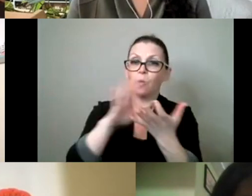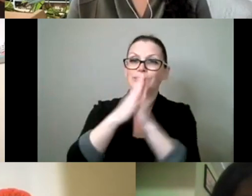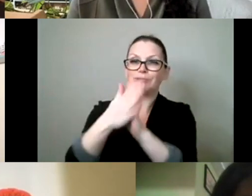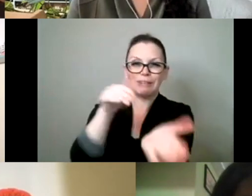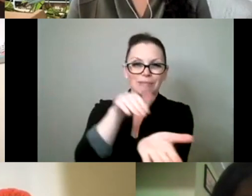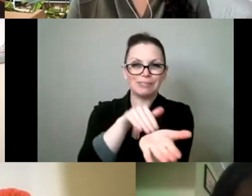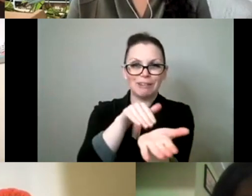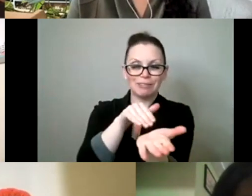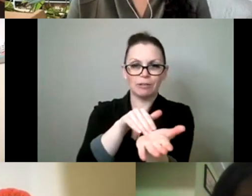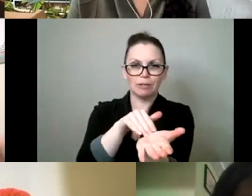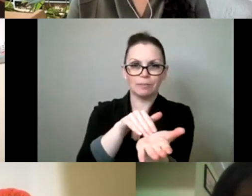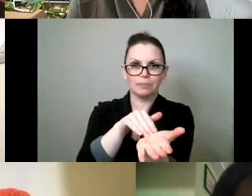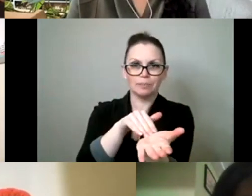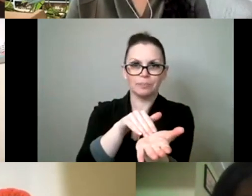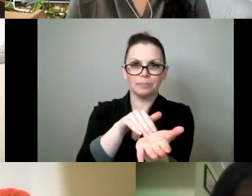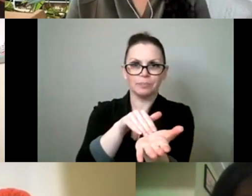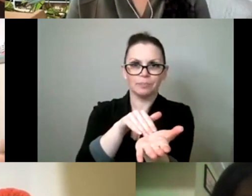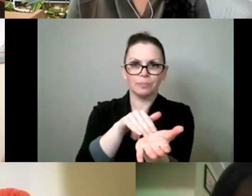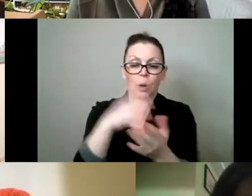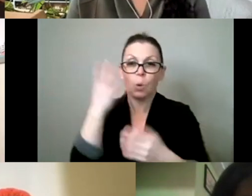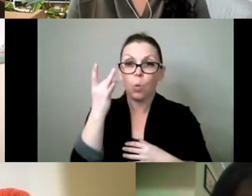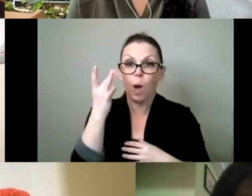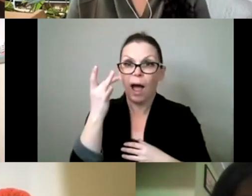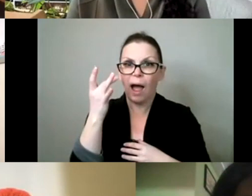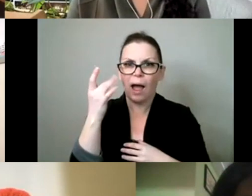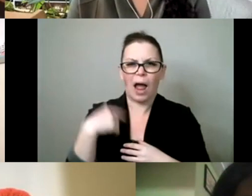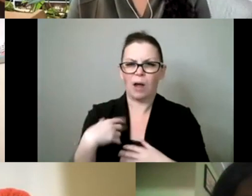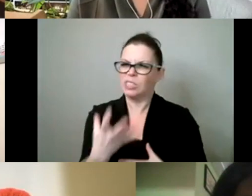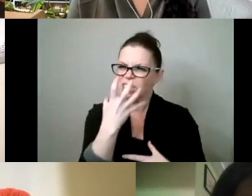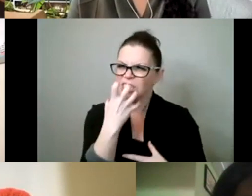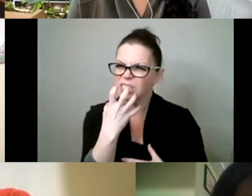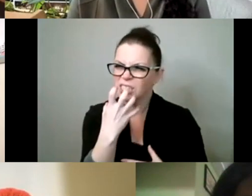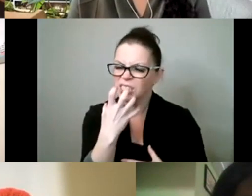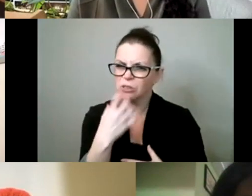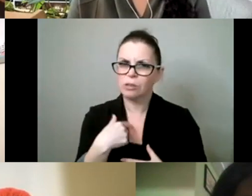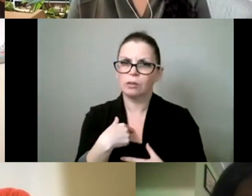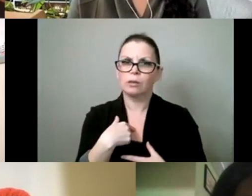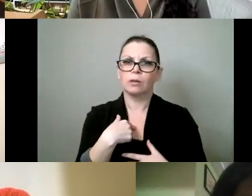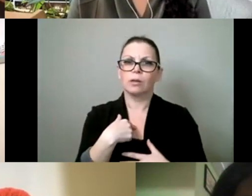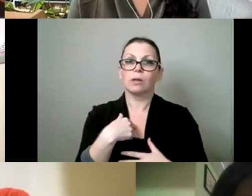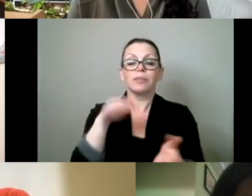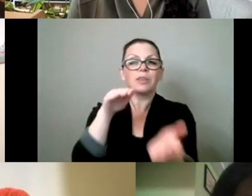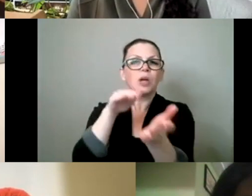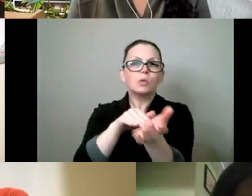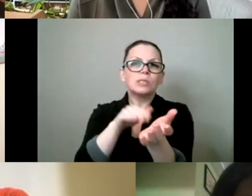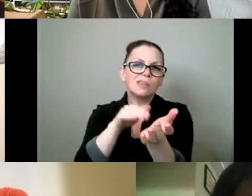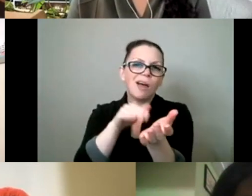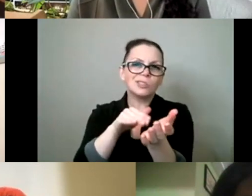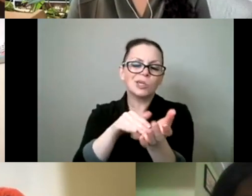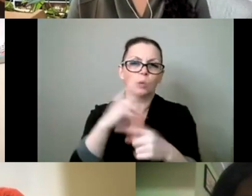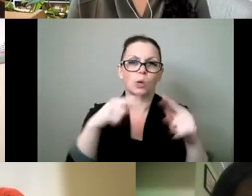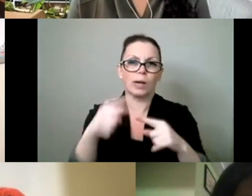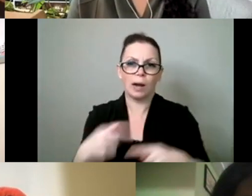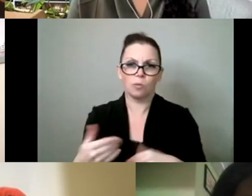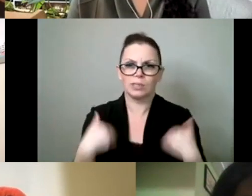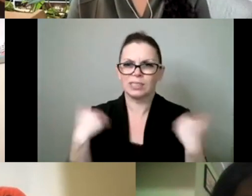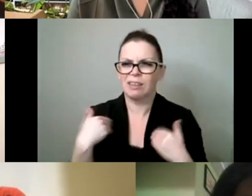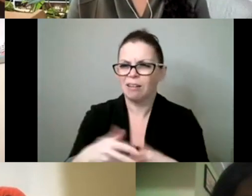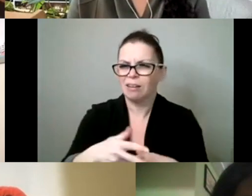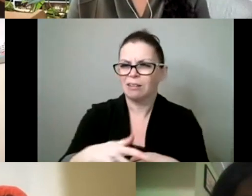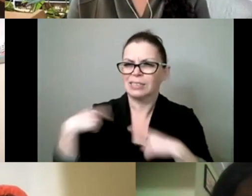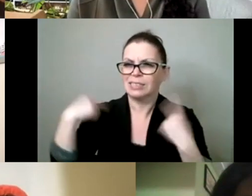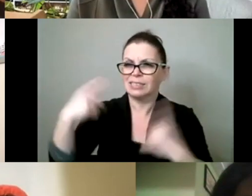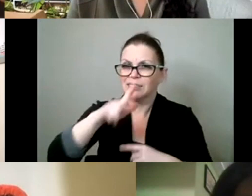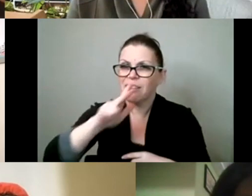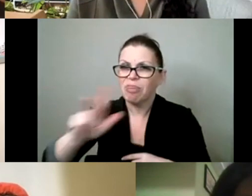doctor pretty much out of revenge because I had a doctor that stuck me all the time when I was three. So from the time I was three, I've been saying,